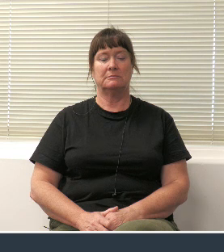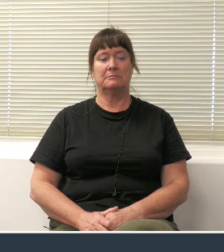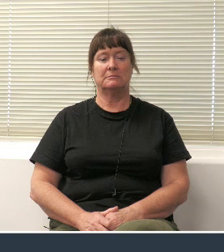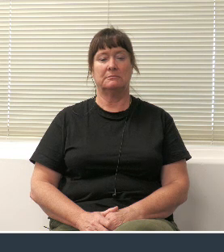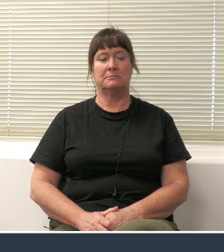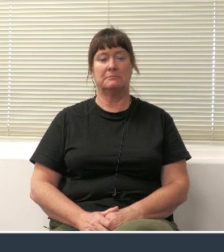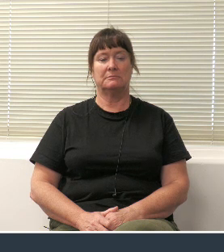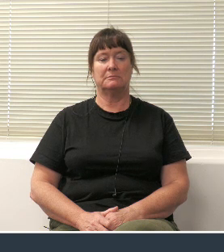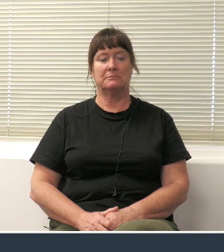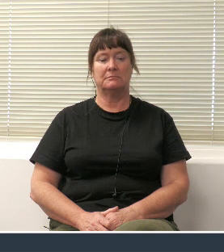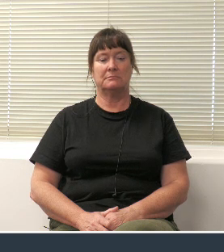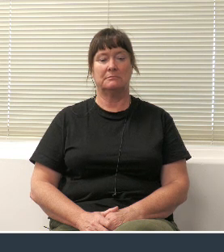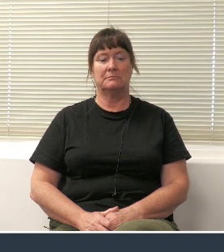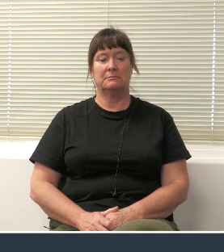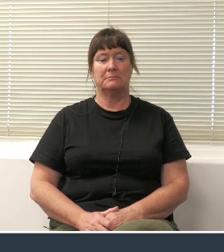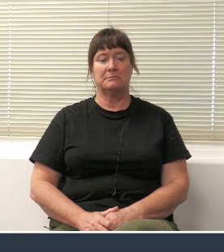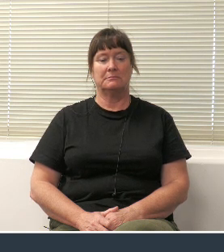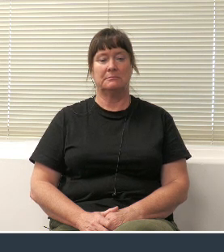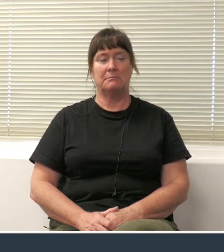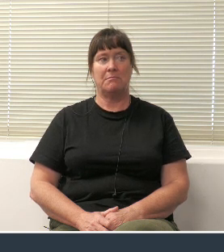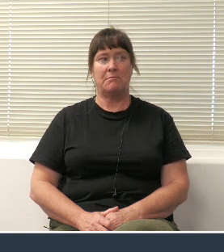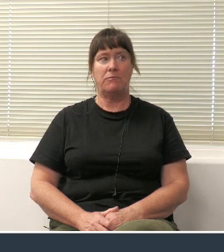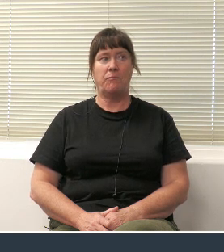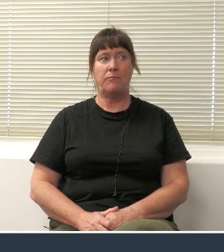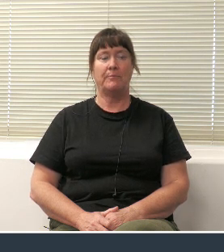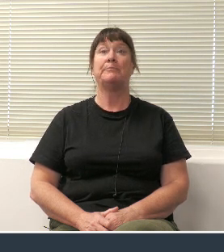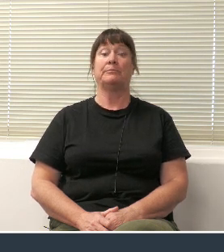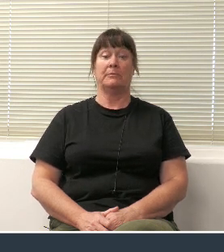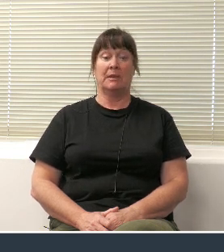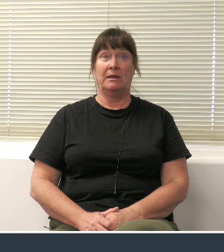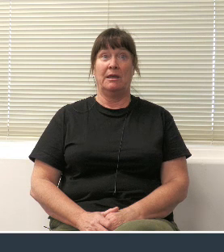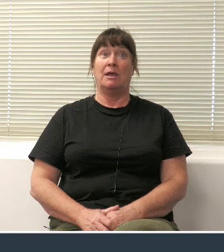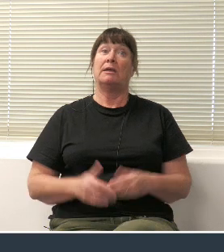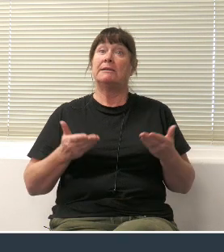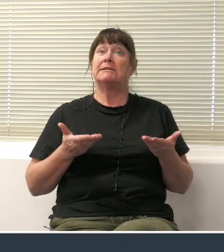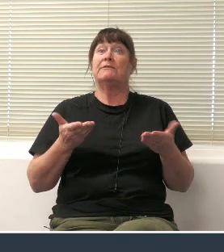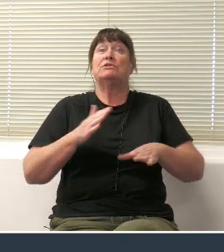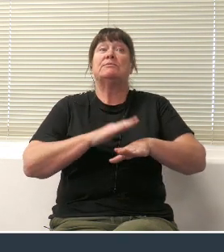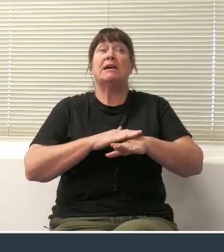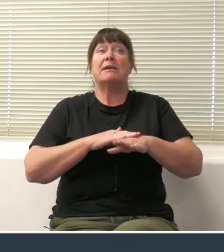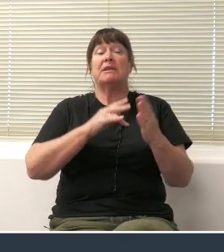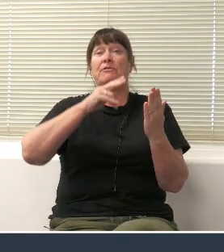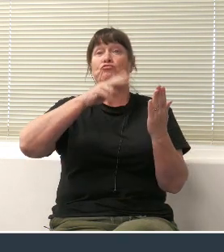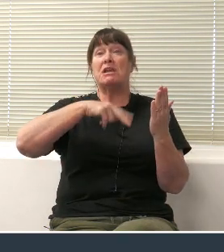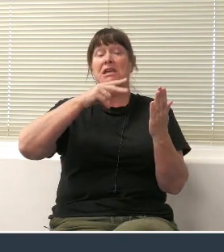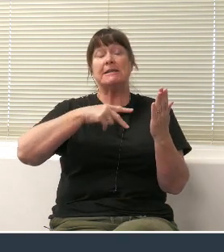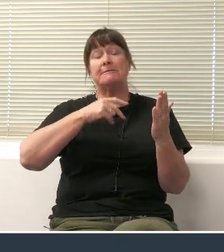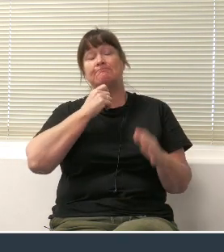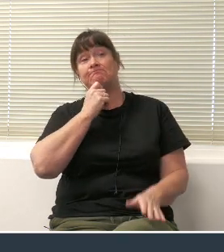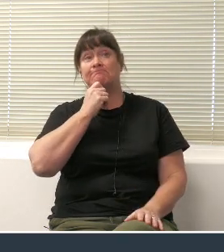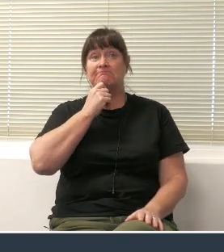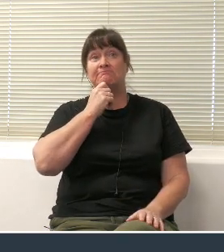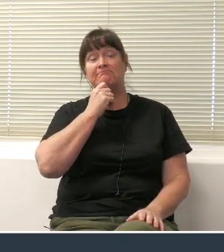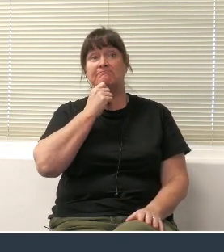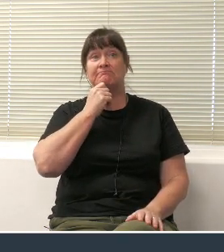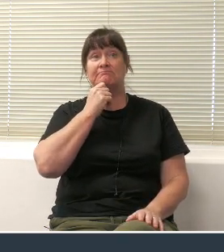So I'll do that as lightly. Yeah, yeah. Okay, just give everyone a moment to read that. Come